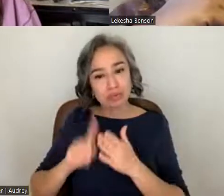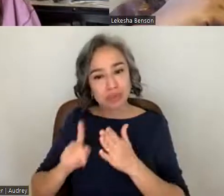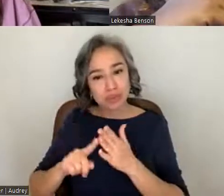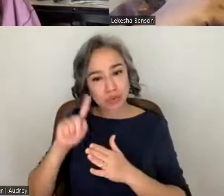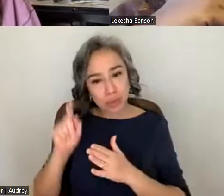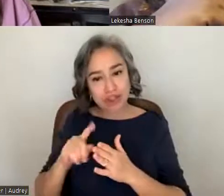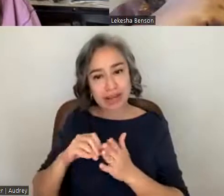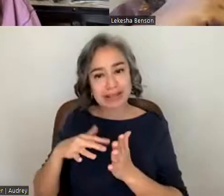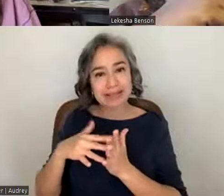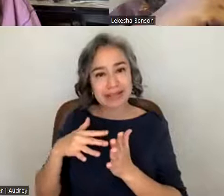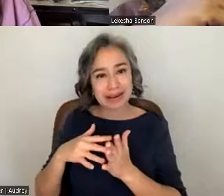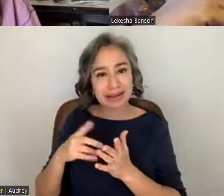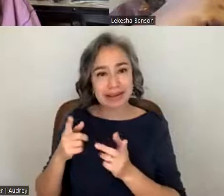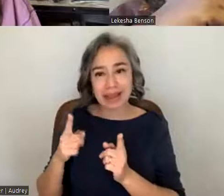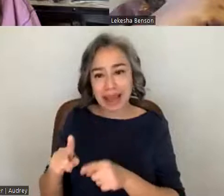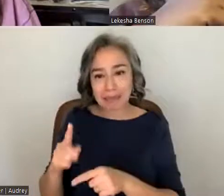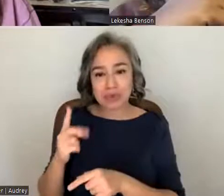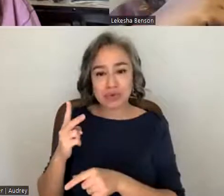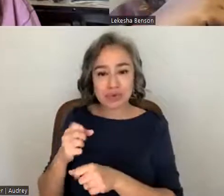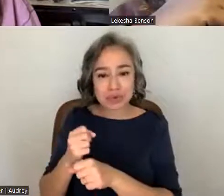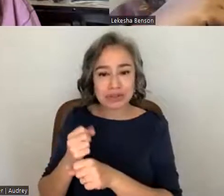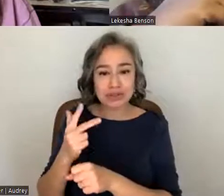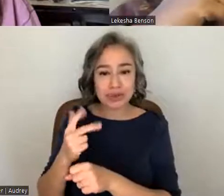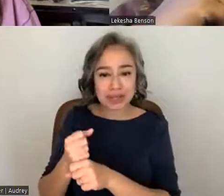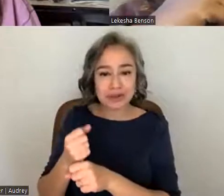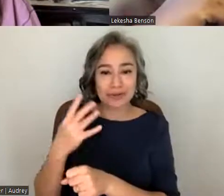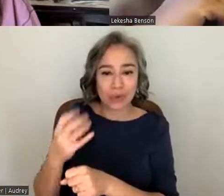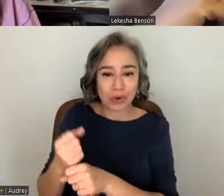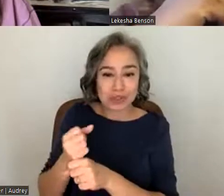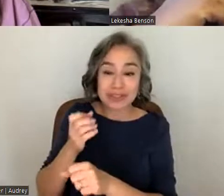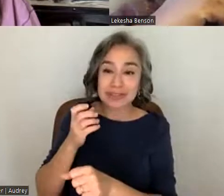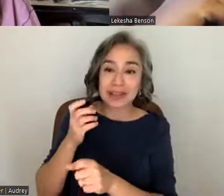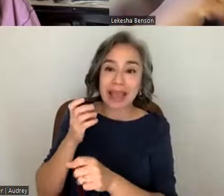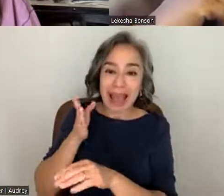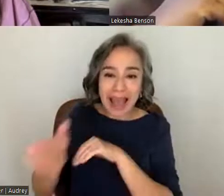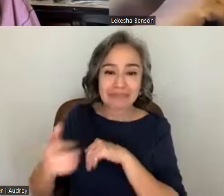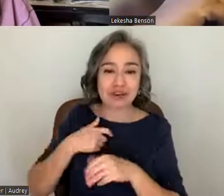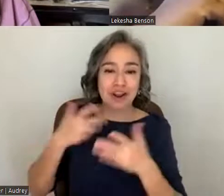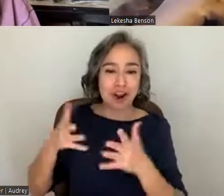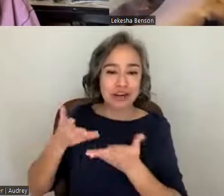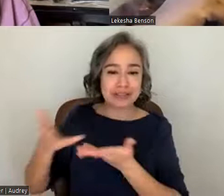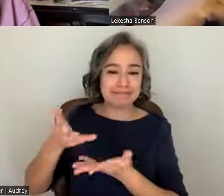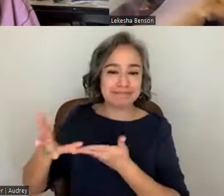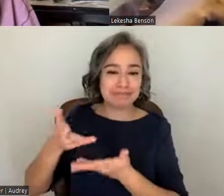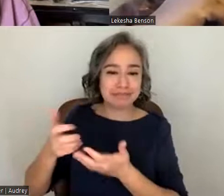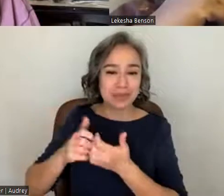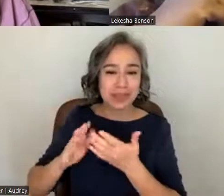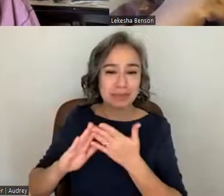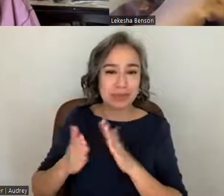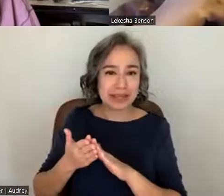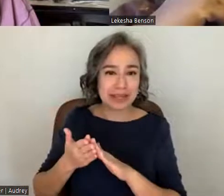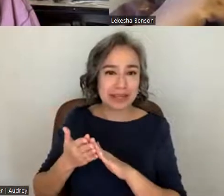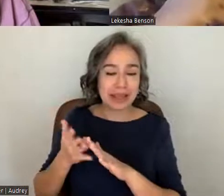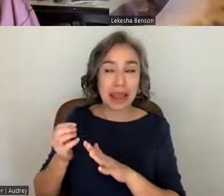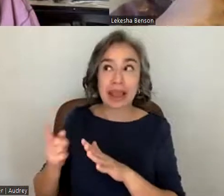only happened 2 or 3 or 4 years after I'd been volunteering with or working with that community. And it emerged that